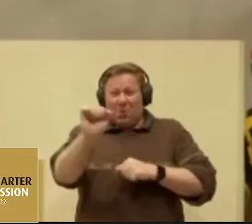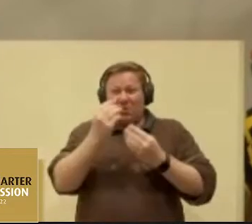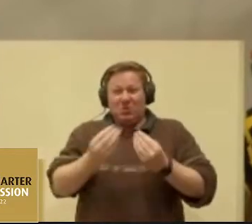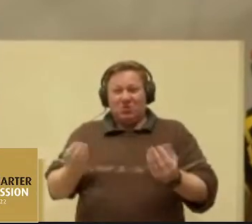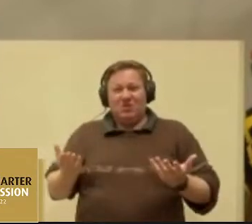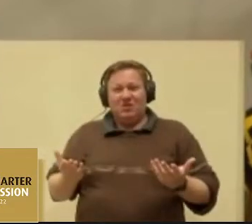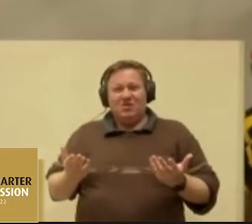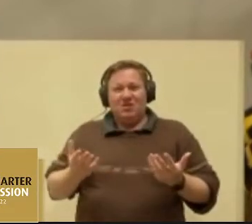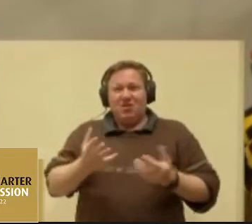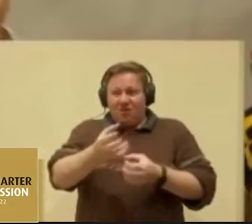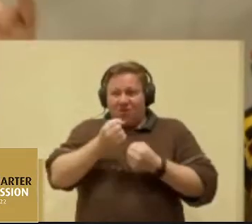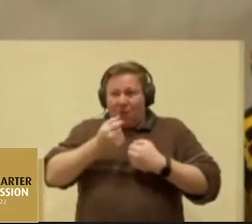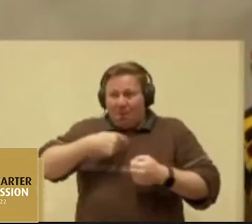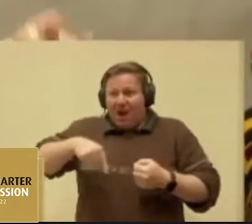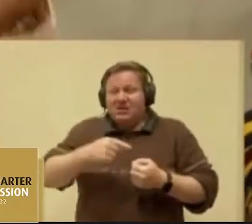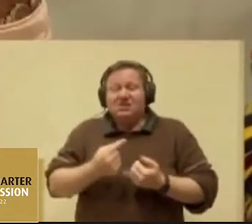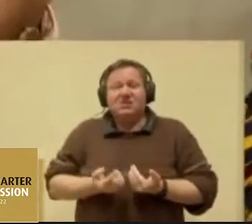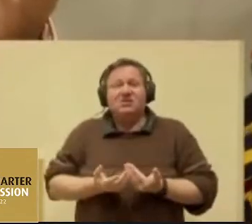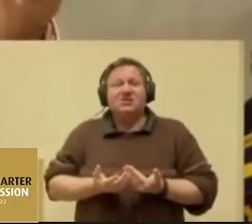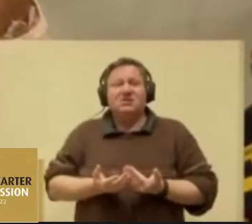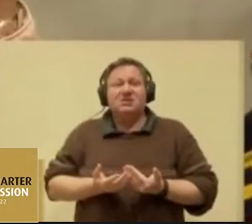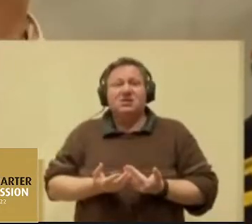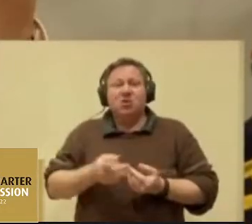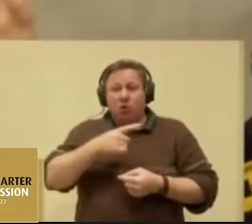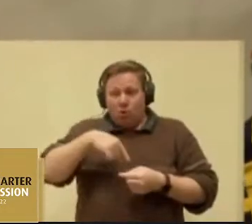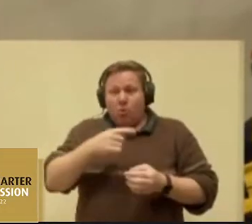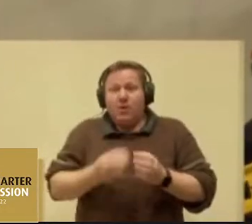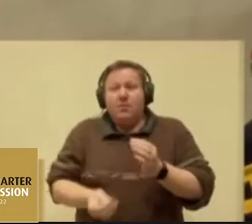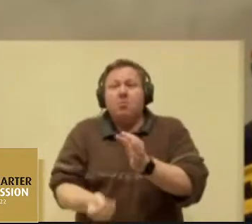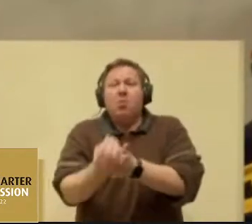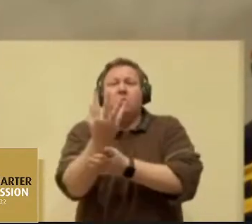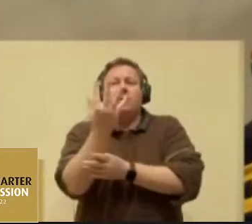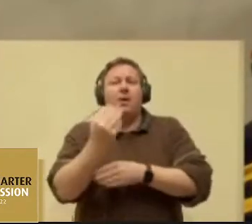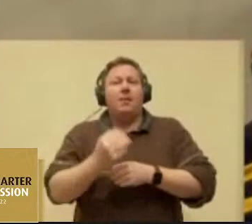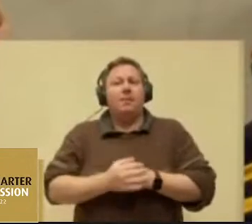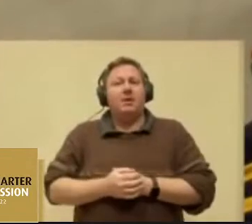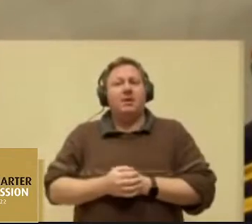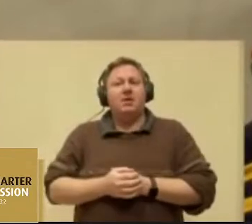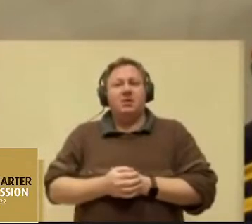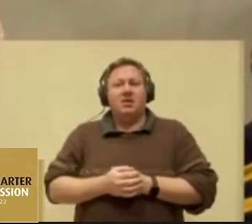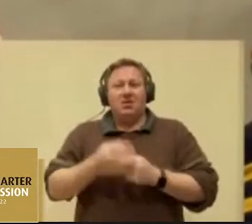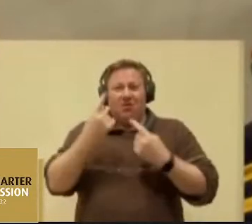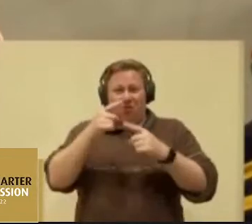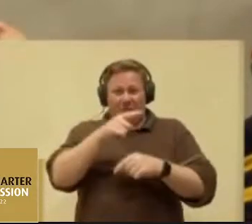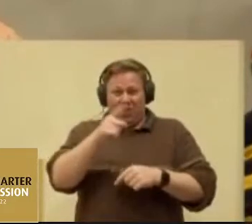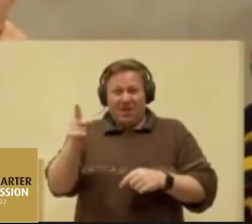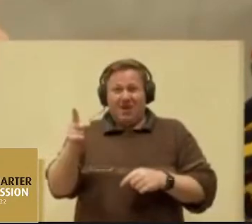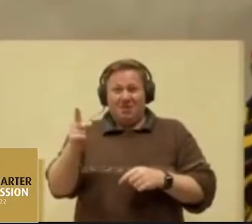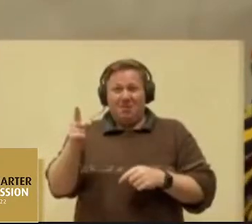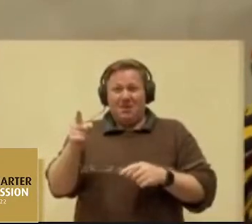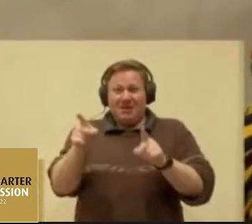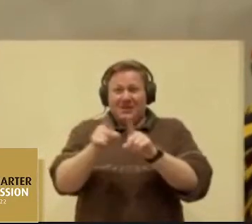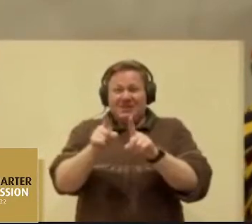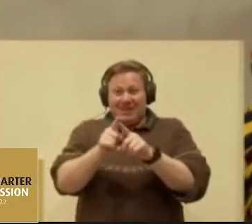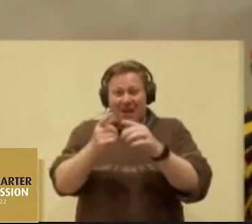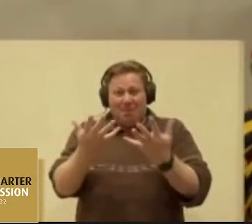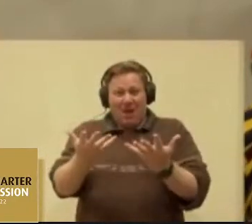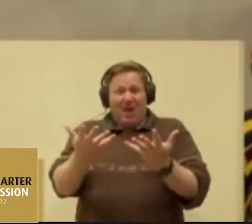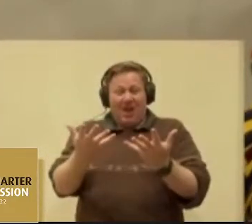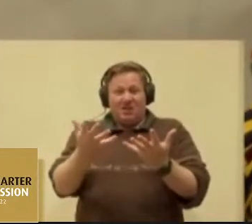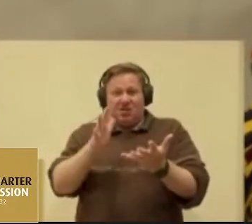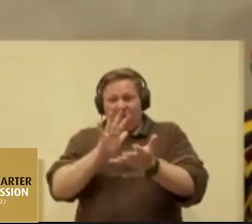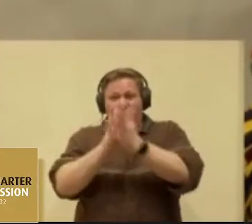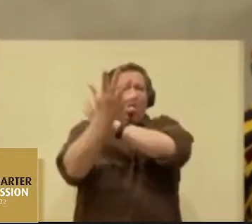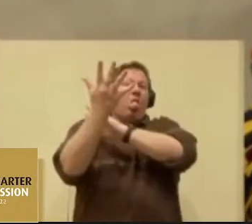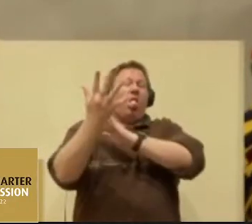they are from us we we read them we brought them up just for them to undermine the very same ends that